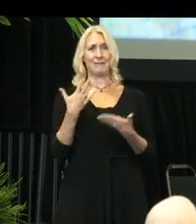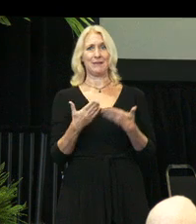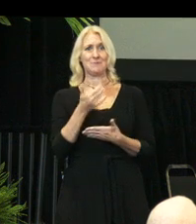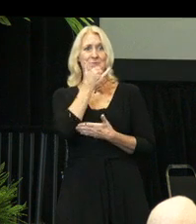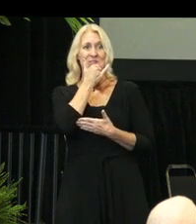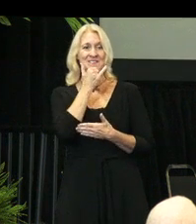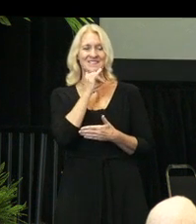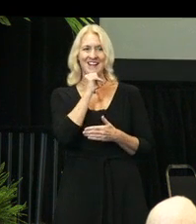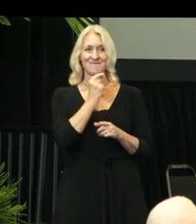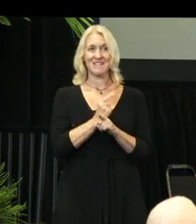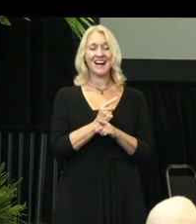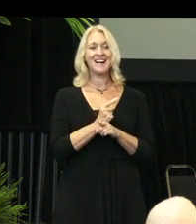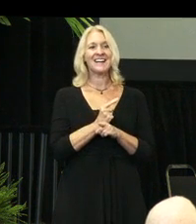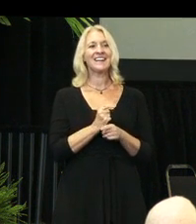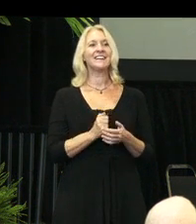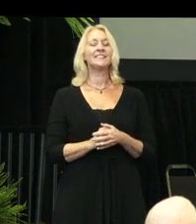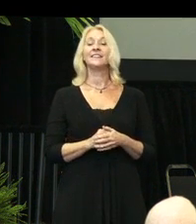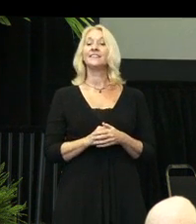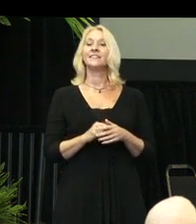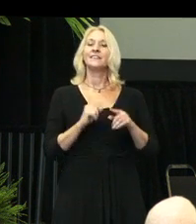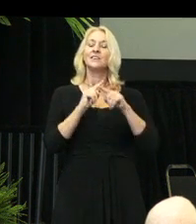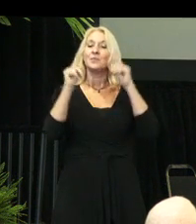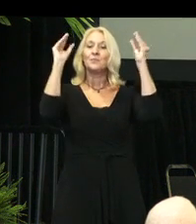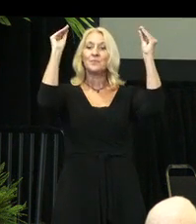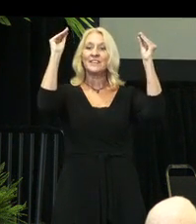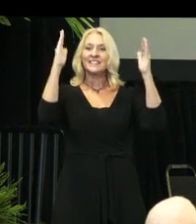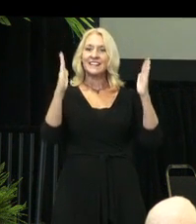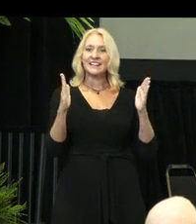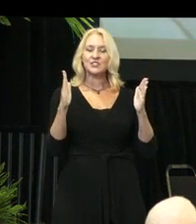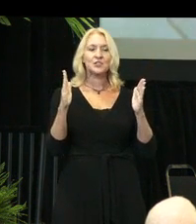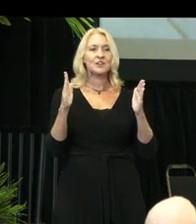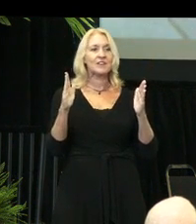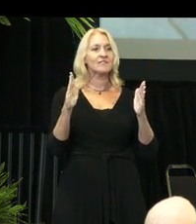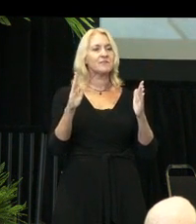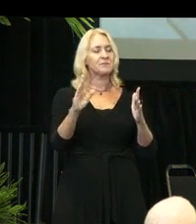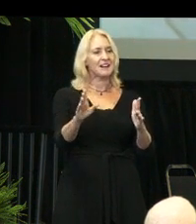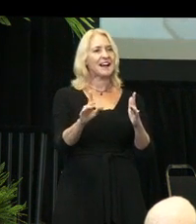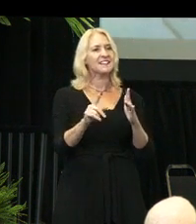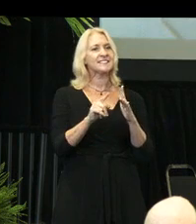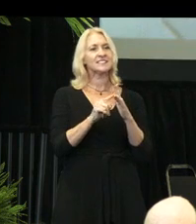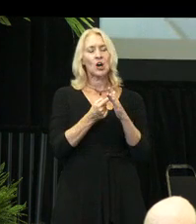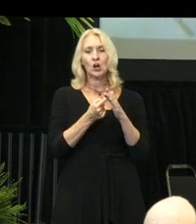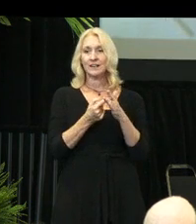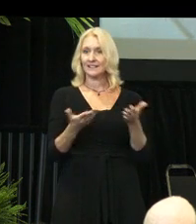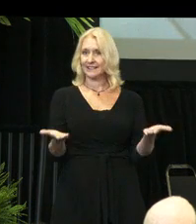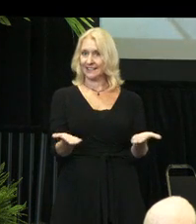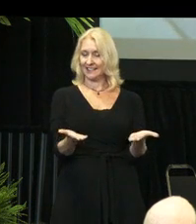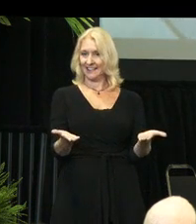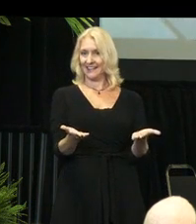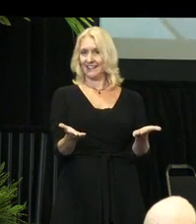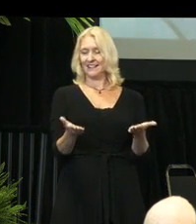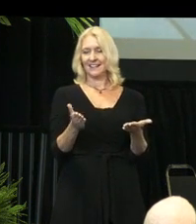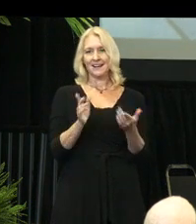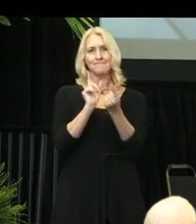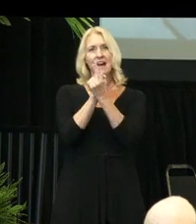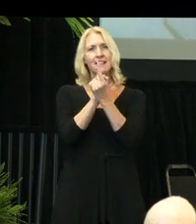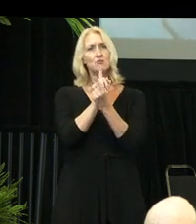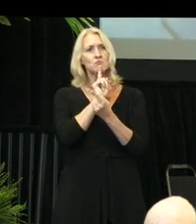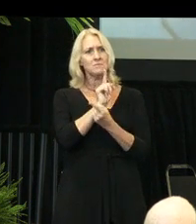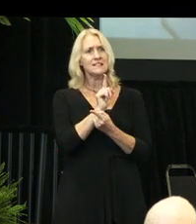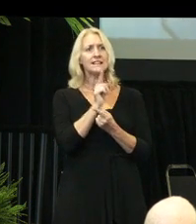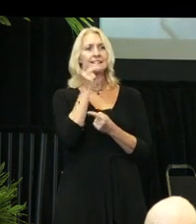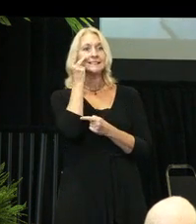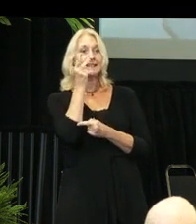right. The teachers from the moment I started were phenomenal. They put their interest in